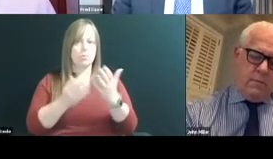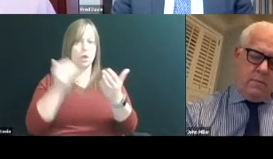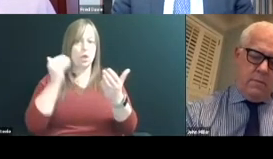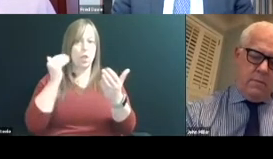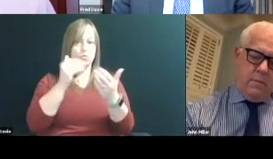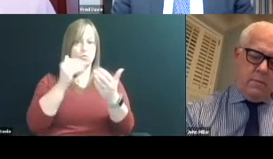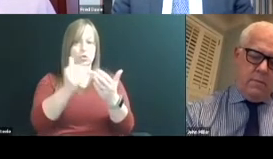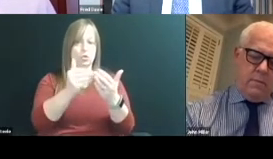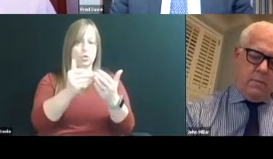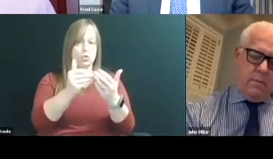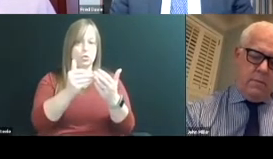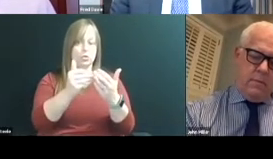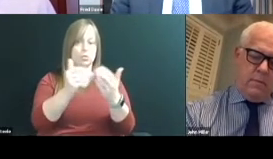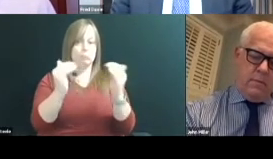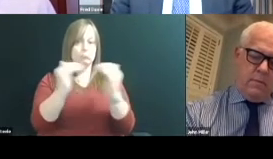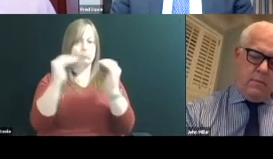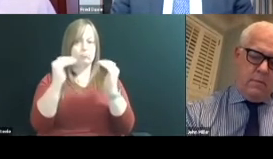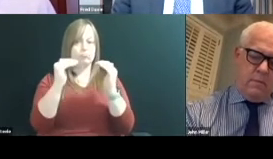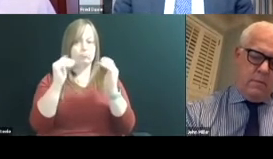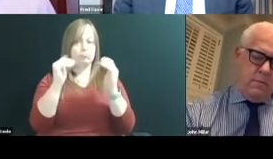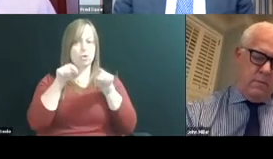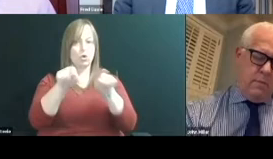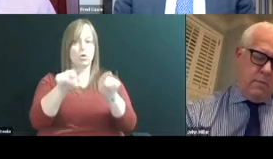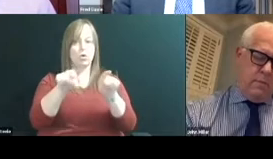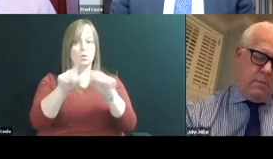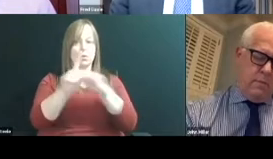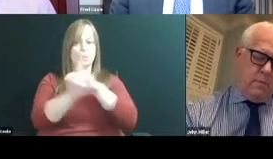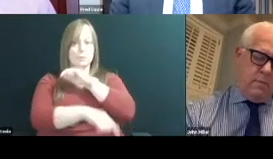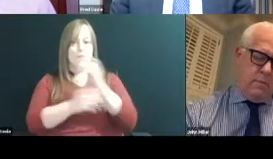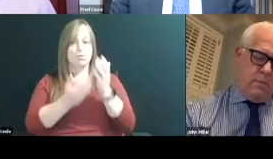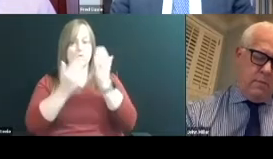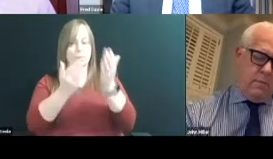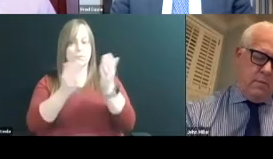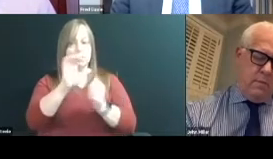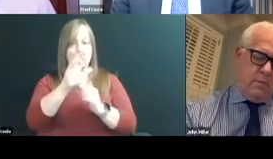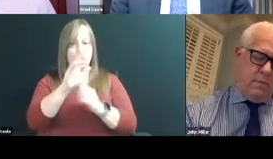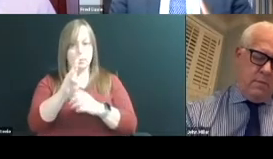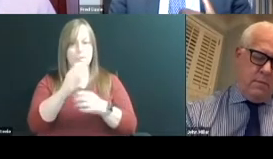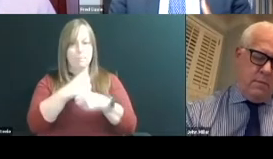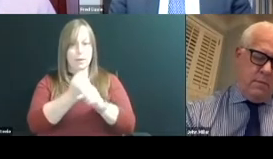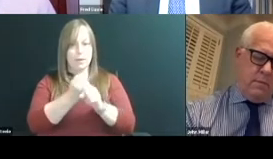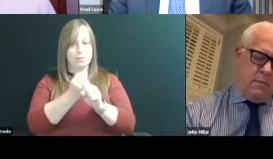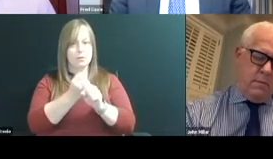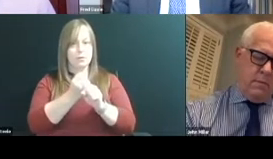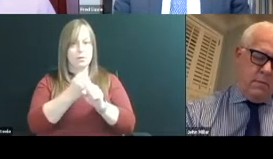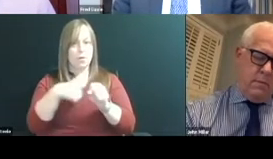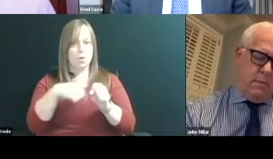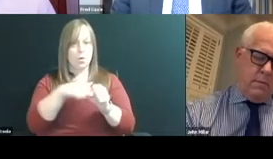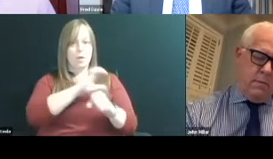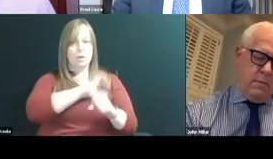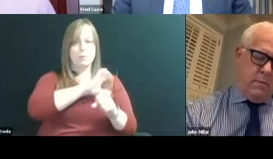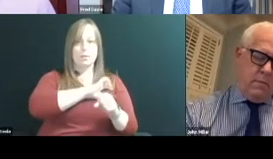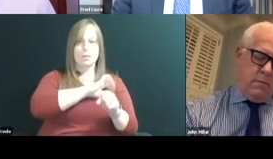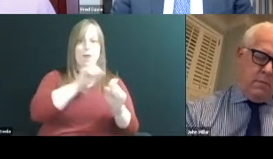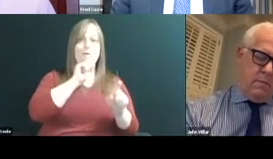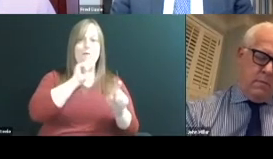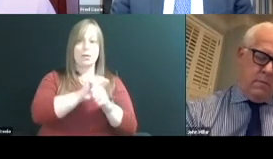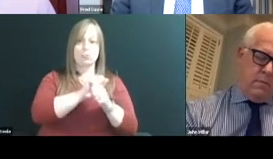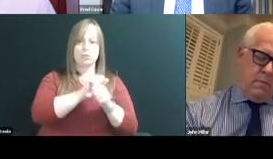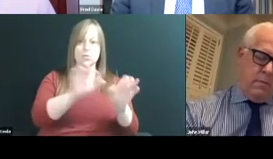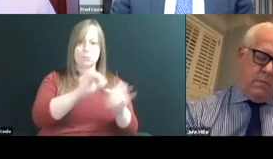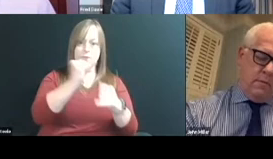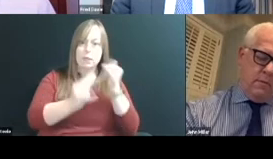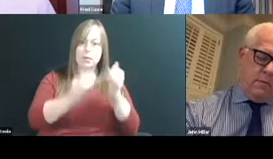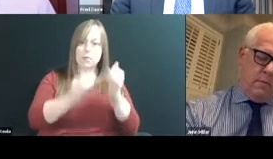to concurrence when it comes to the discipline recommendations CCRB makes and what the police commissioner actually